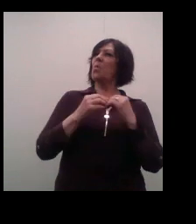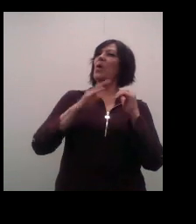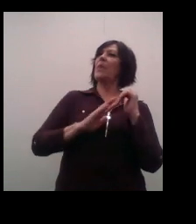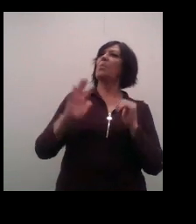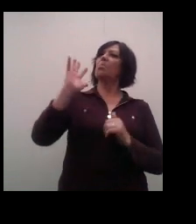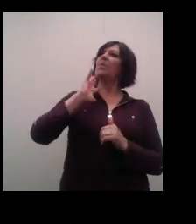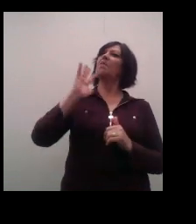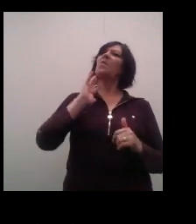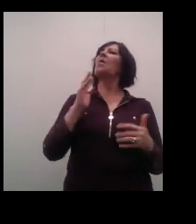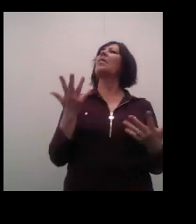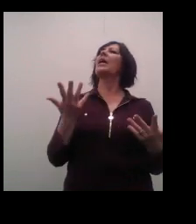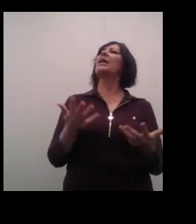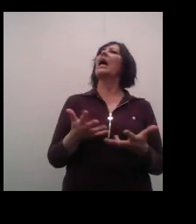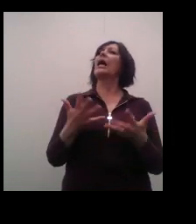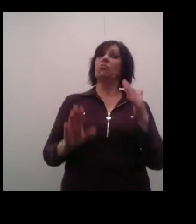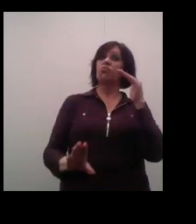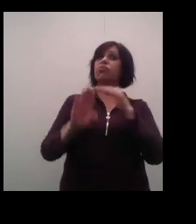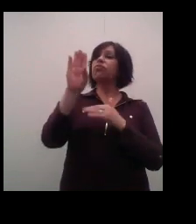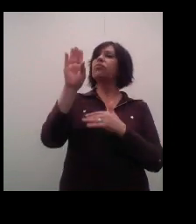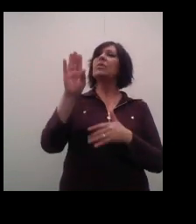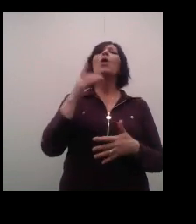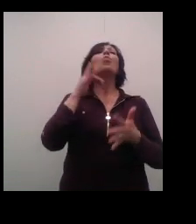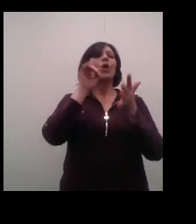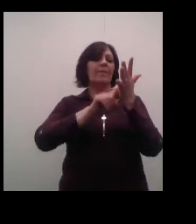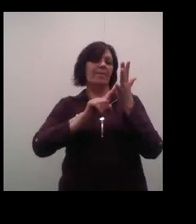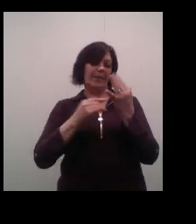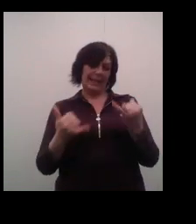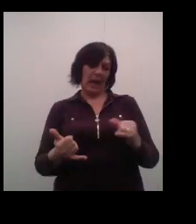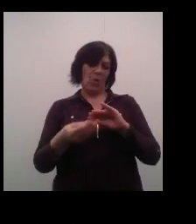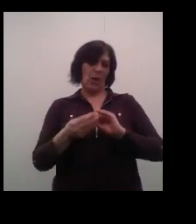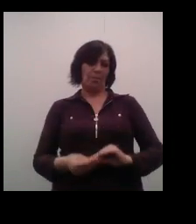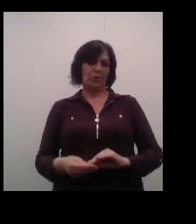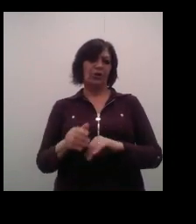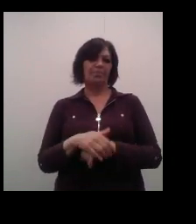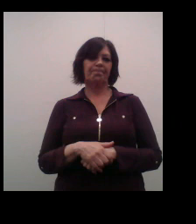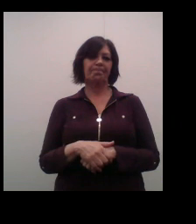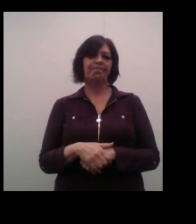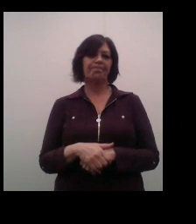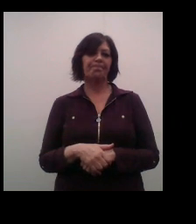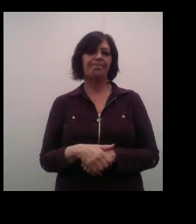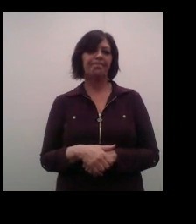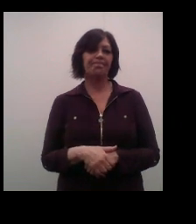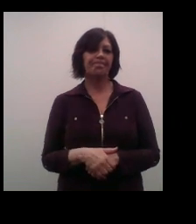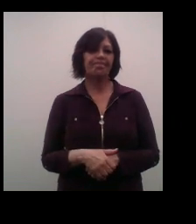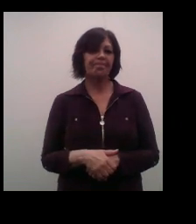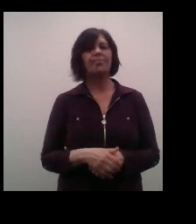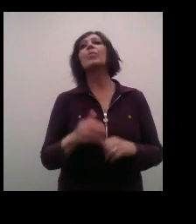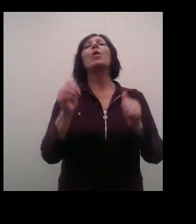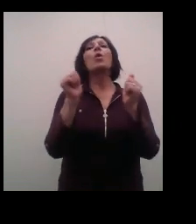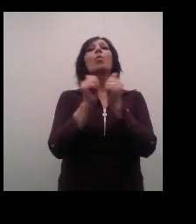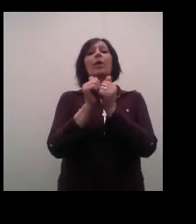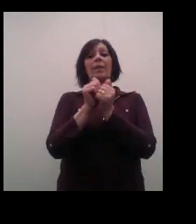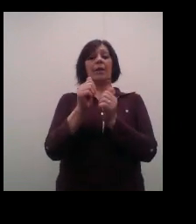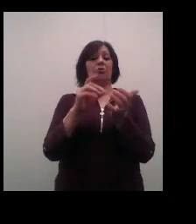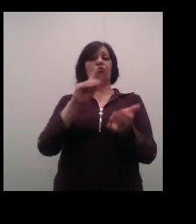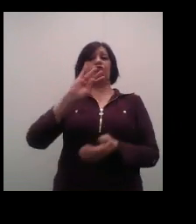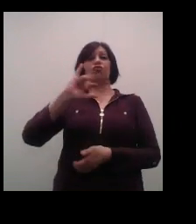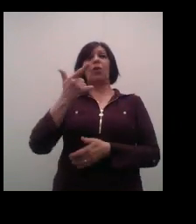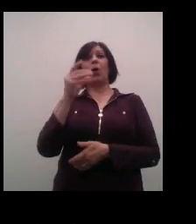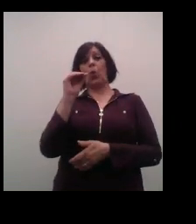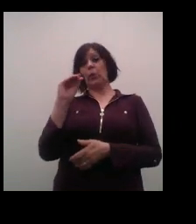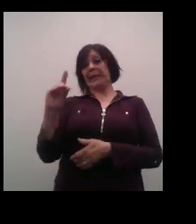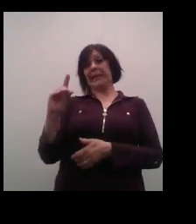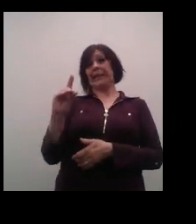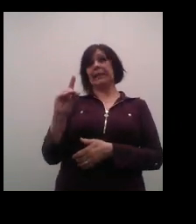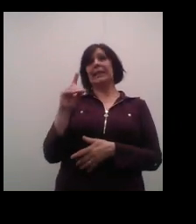idea by what scale or how much? We're looking into that now. Okay. When it comes to the overdoses, we remember it